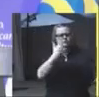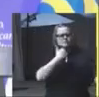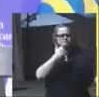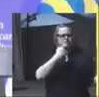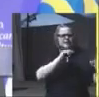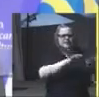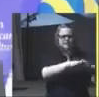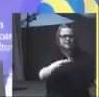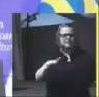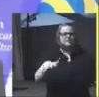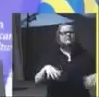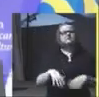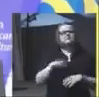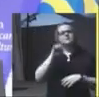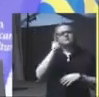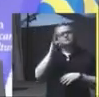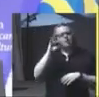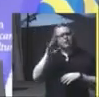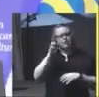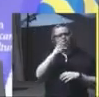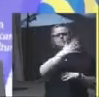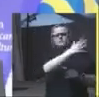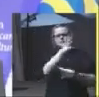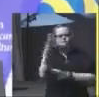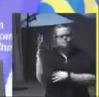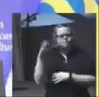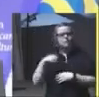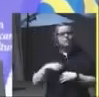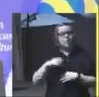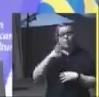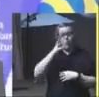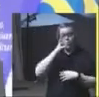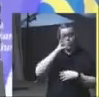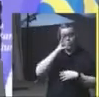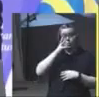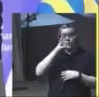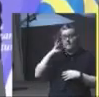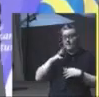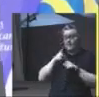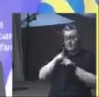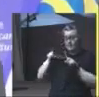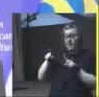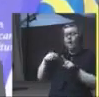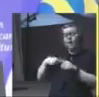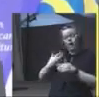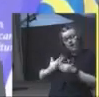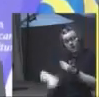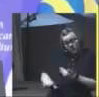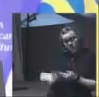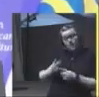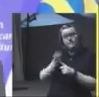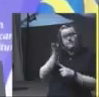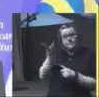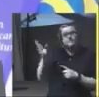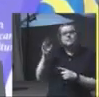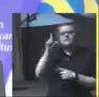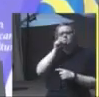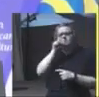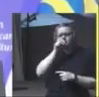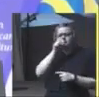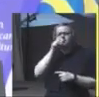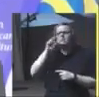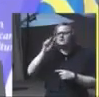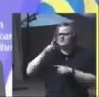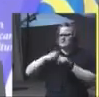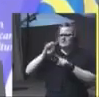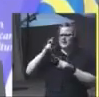men, or regal black. Women from whose loins I sprang when the birds of Eden sang.